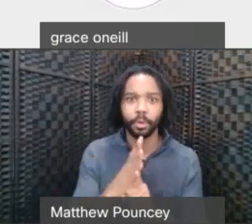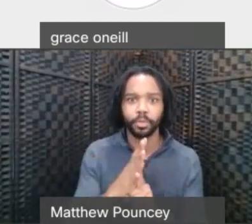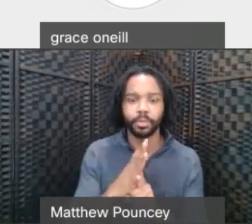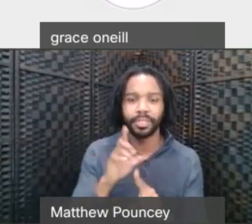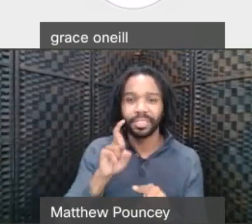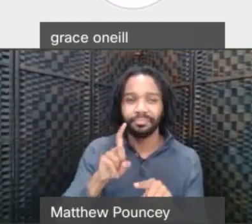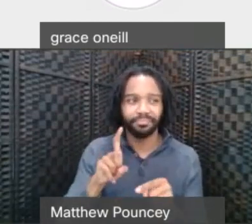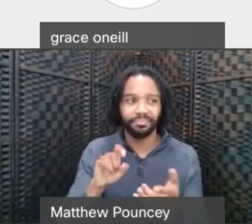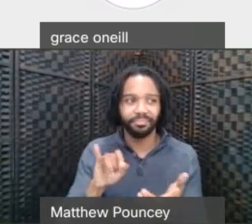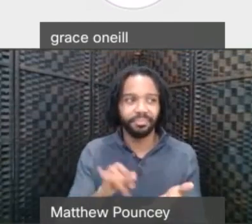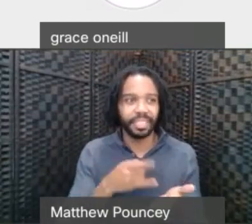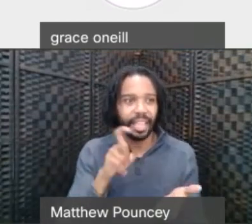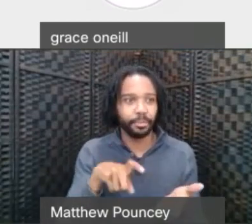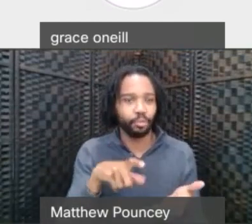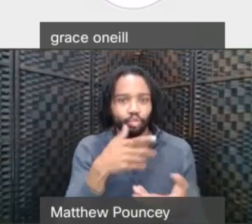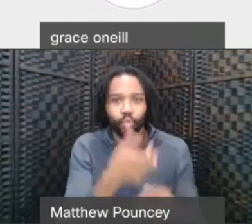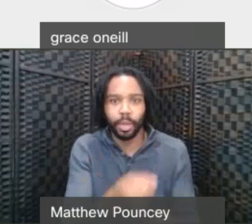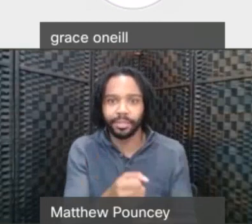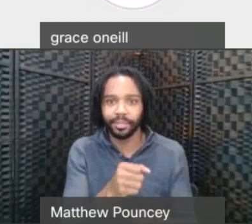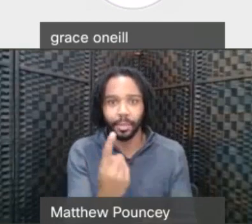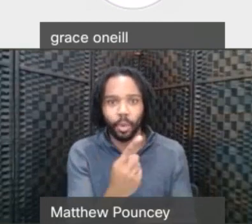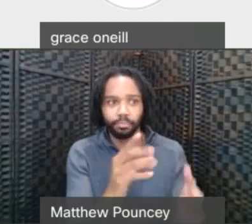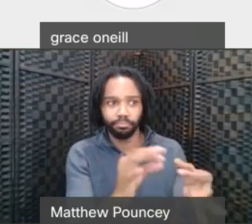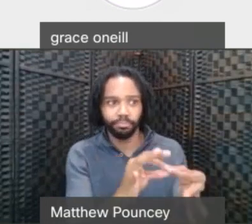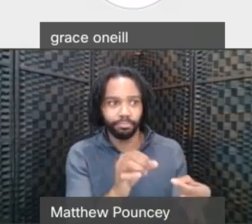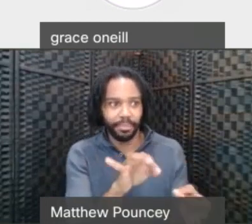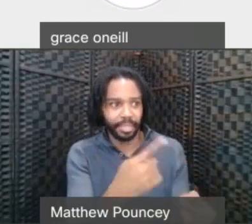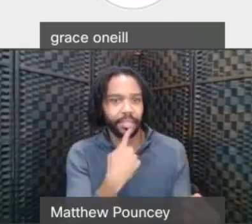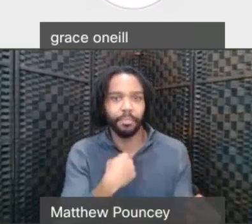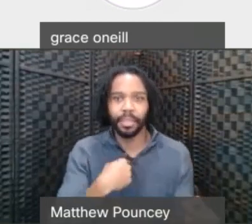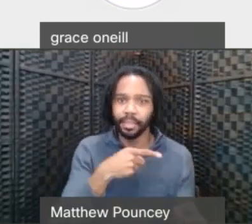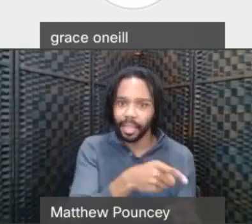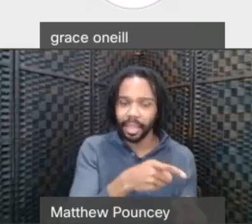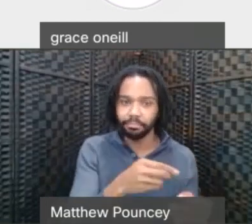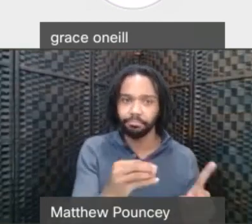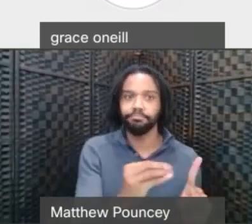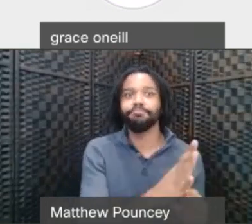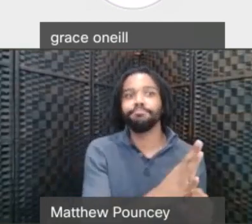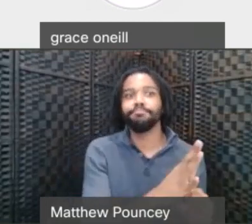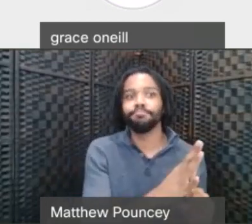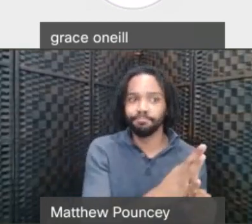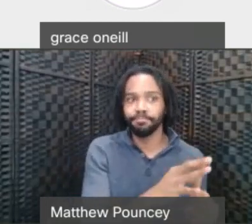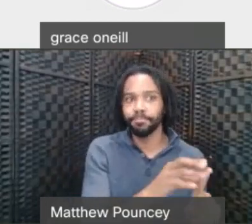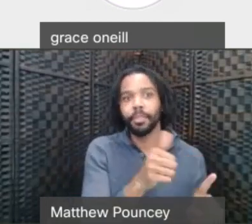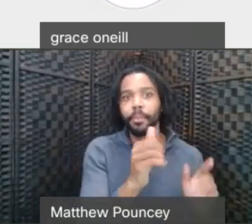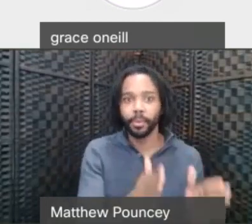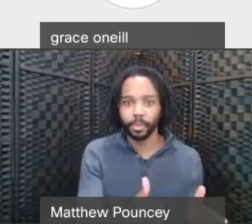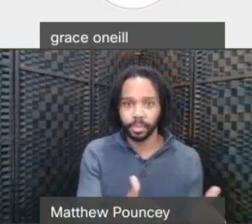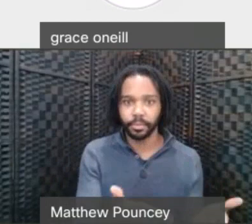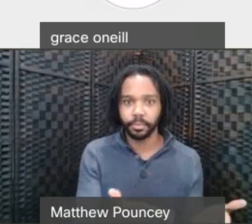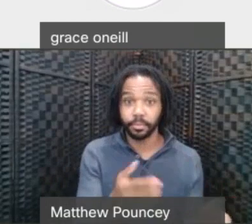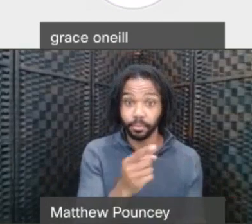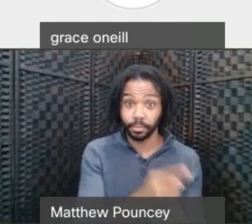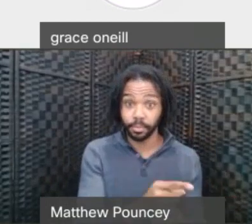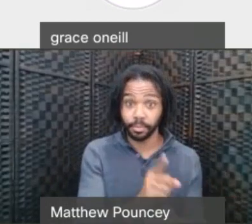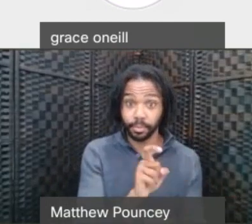when they tell us that they were in close contact with someone during the infectious period of the person who tested positive. That is